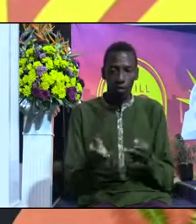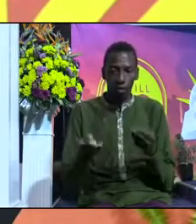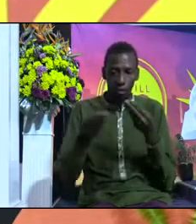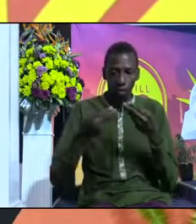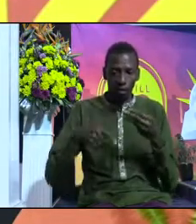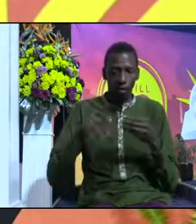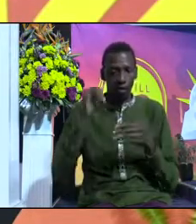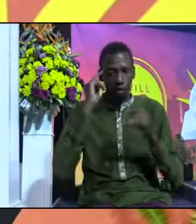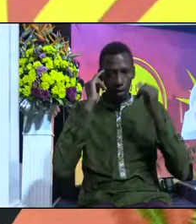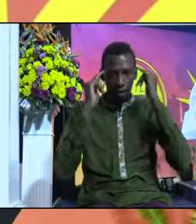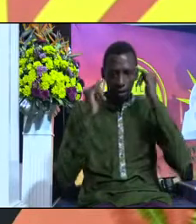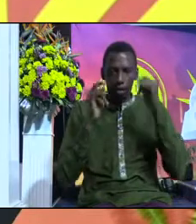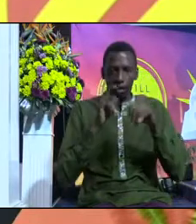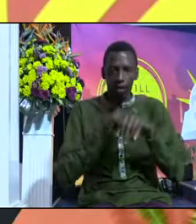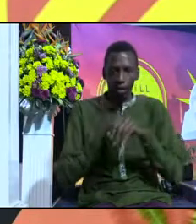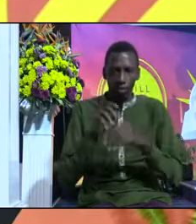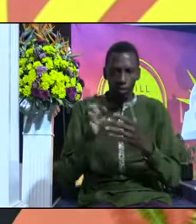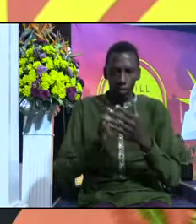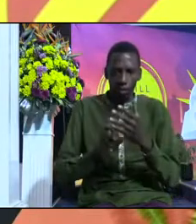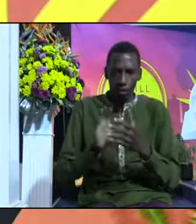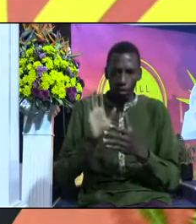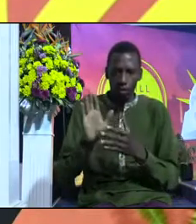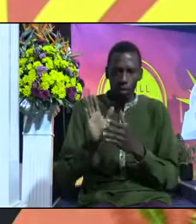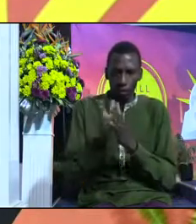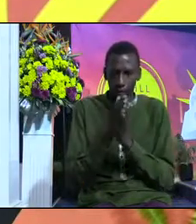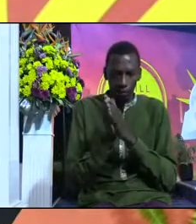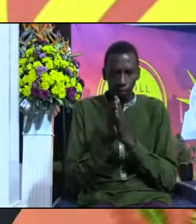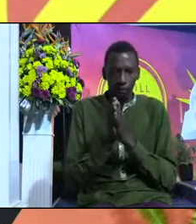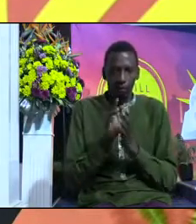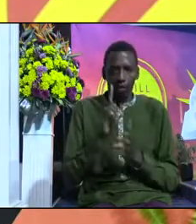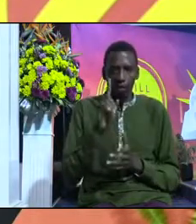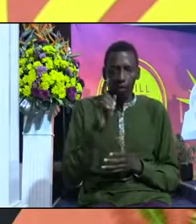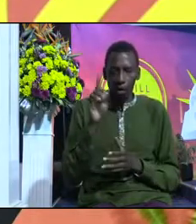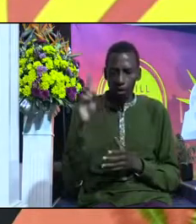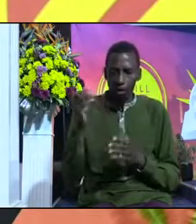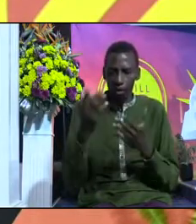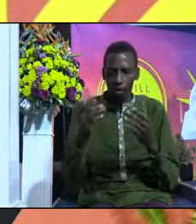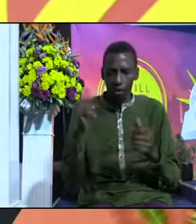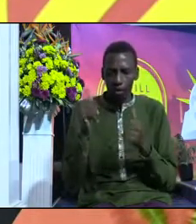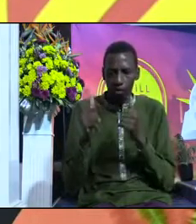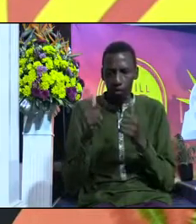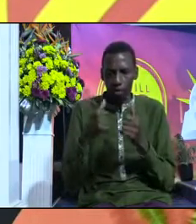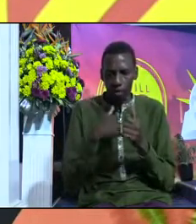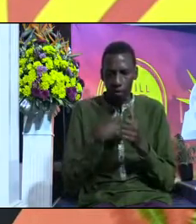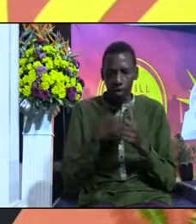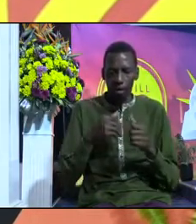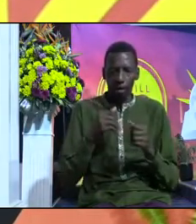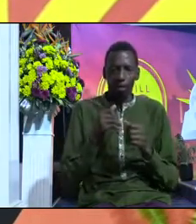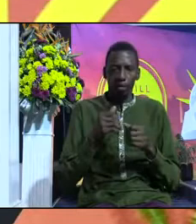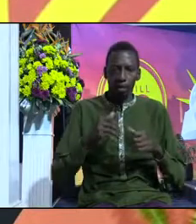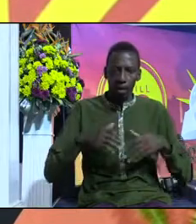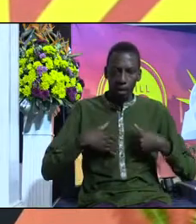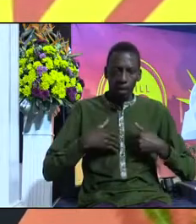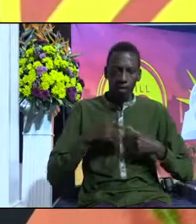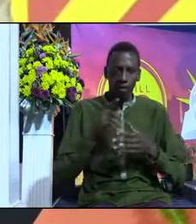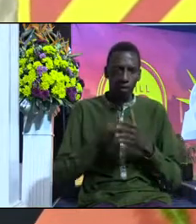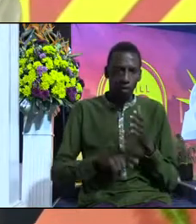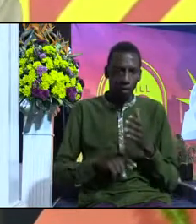you read Joseph's biography, one of the first things that impresses me is